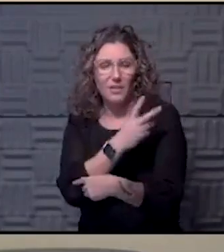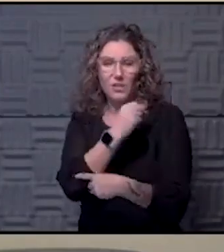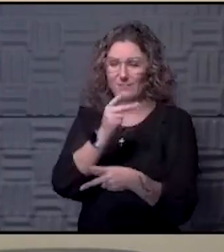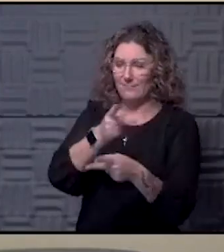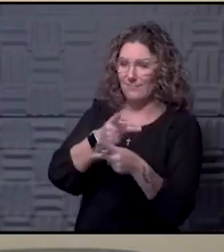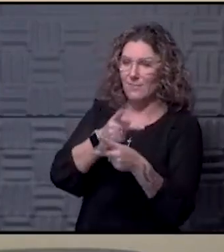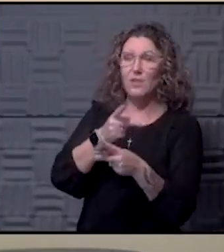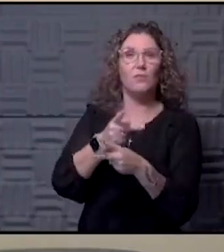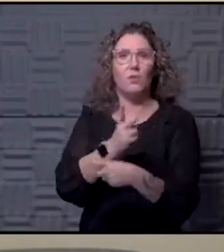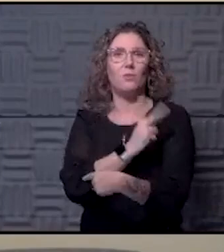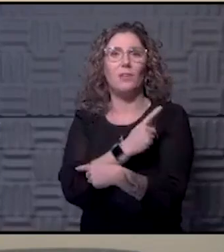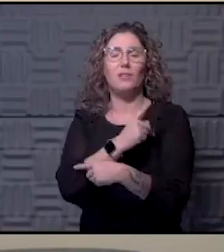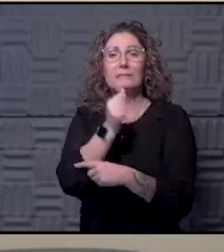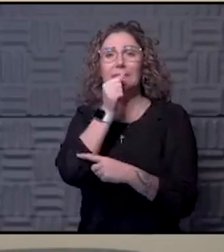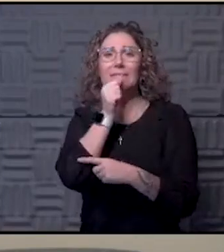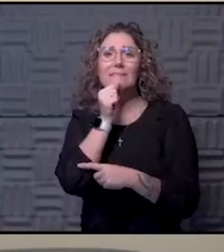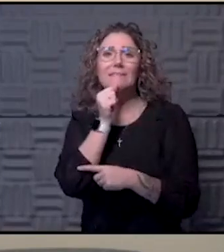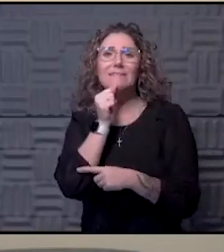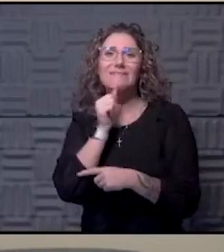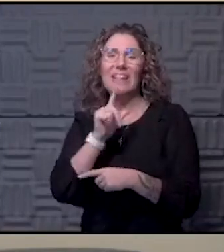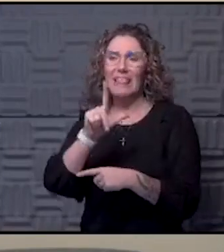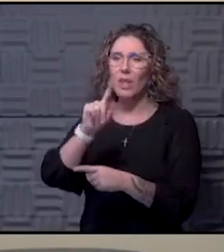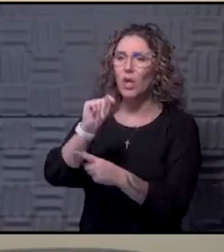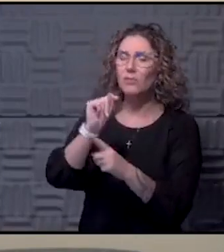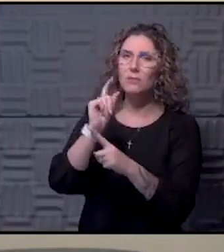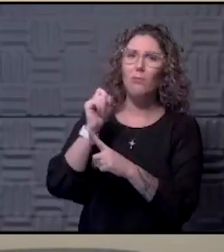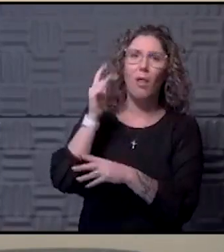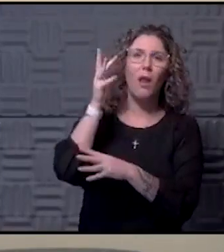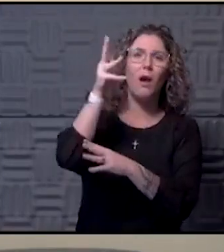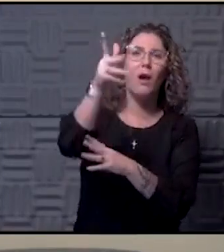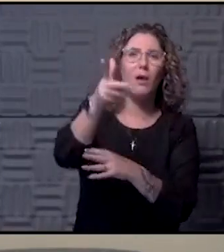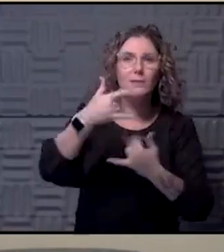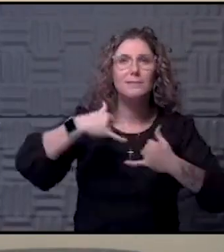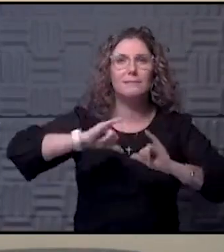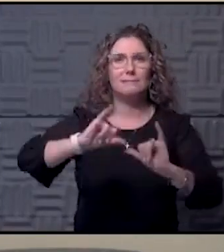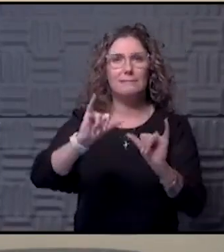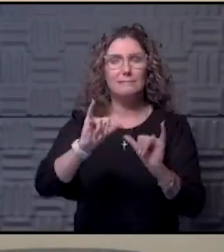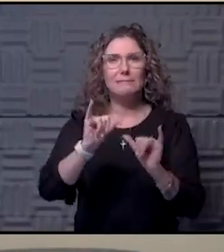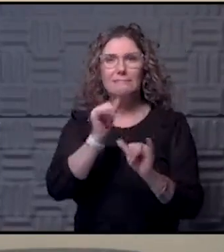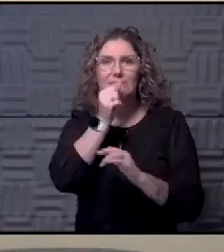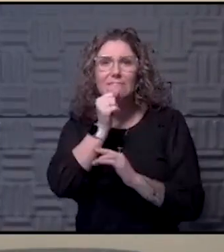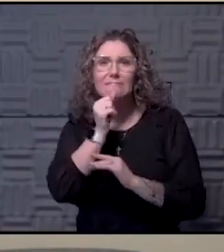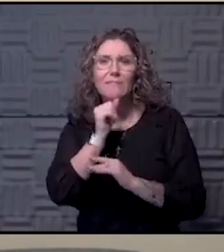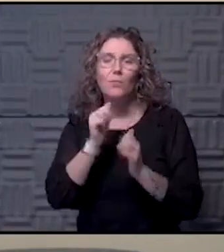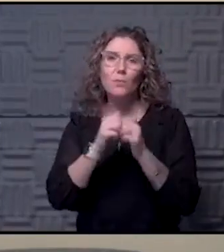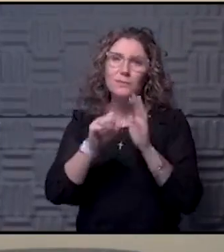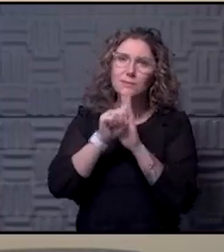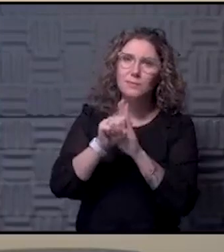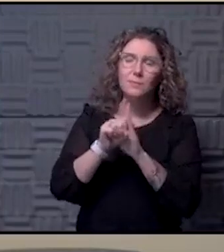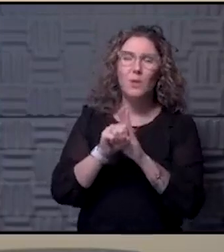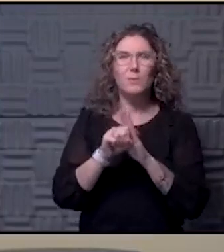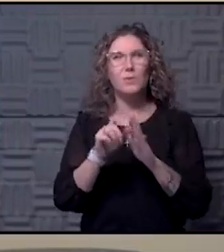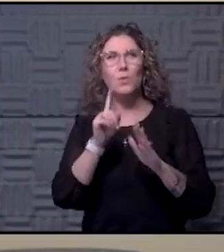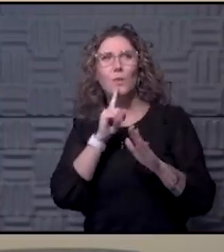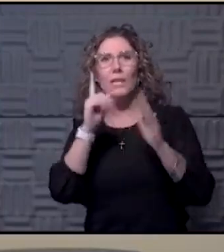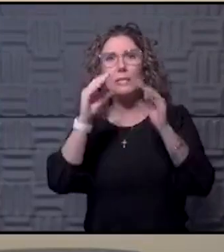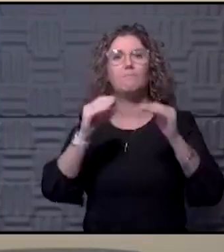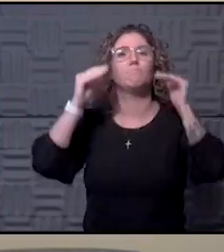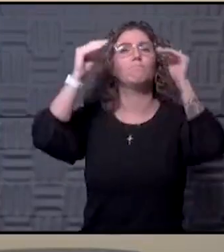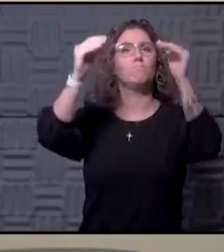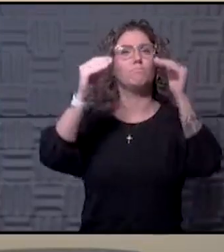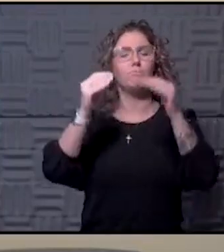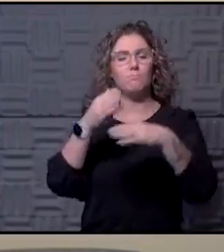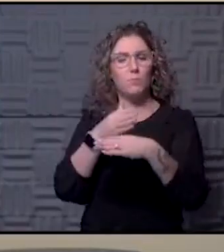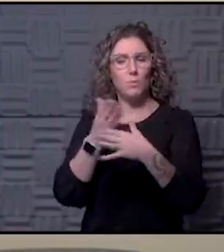are suffering from the long-term sequelae of COVID-19. So in essence, this is going to be an enhanced effort between primary